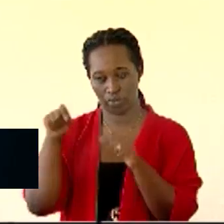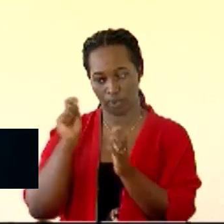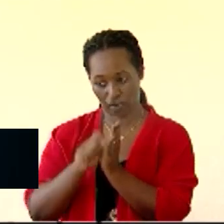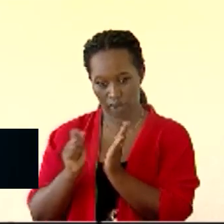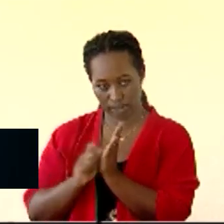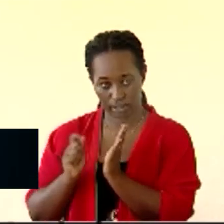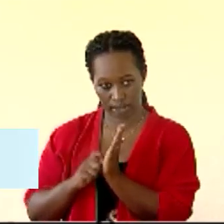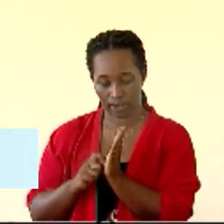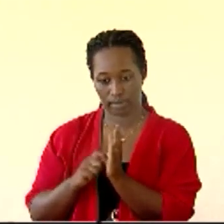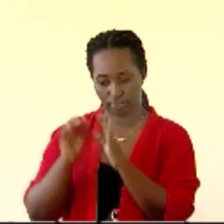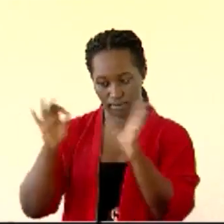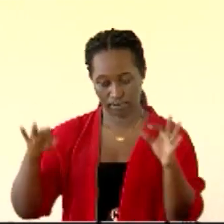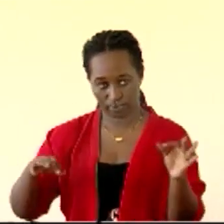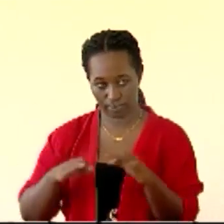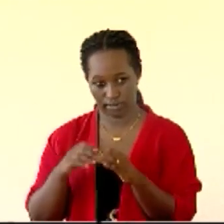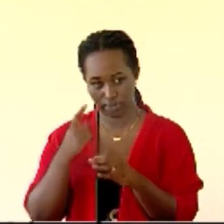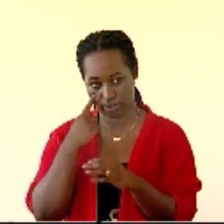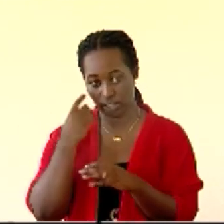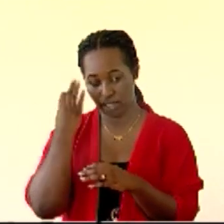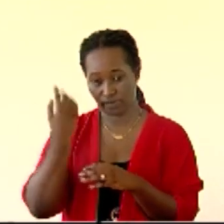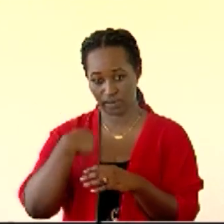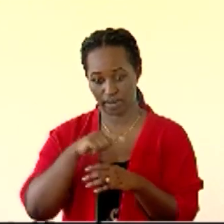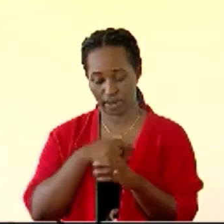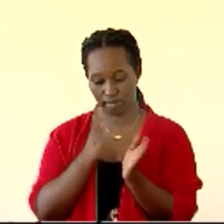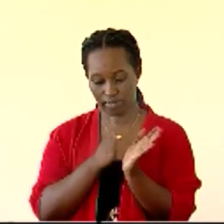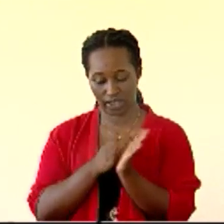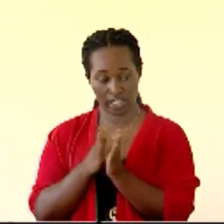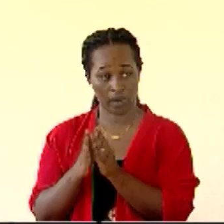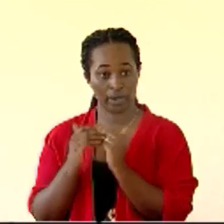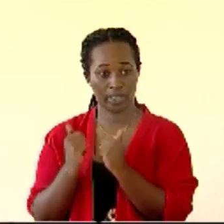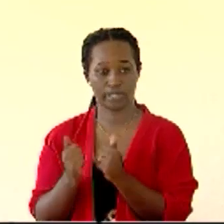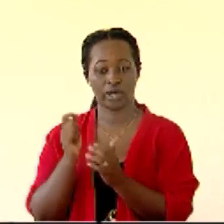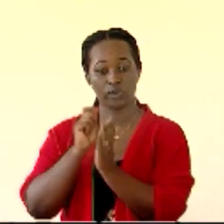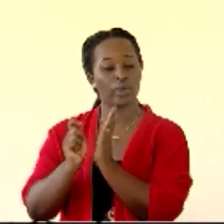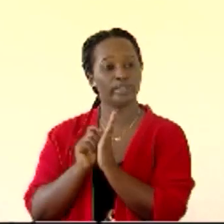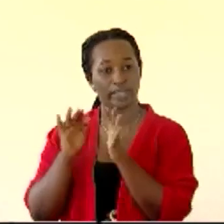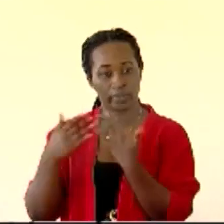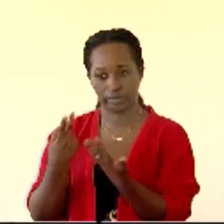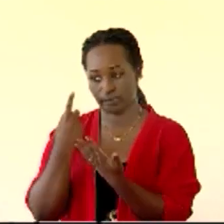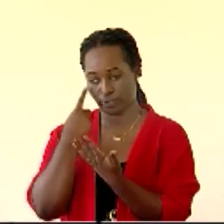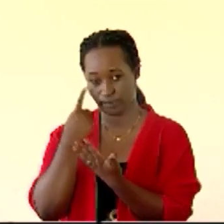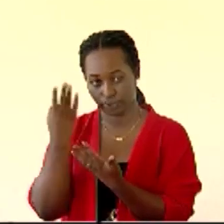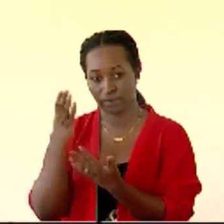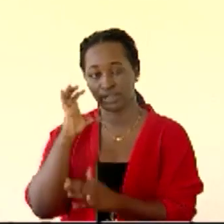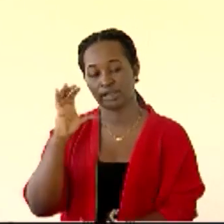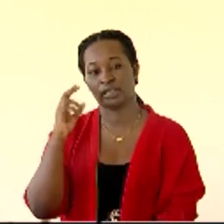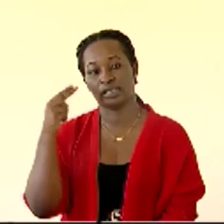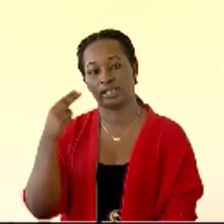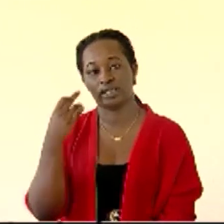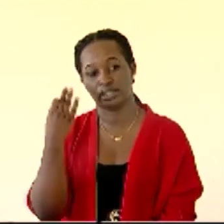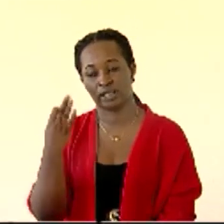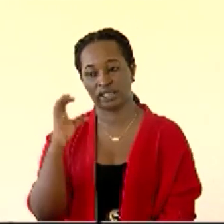in this form. If we rearrange it, it will be like this. CH3,